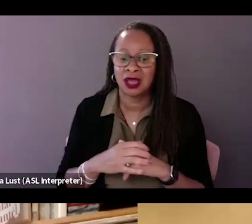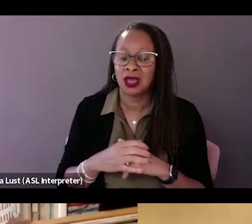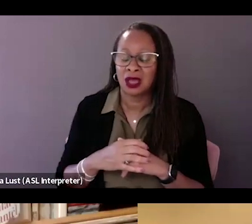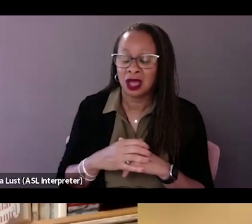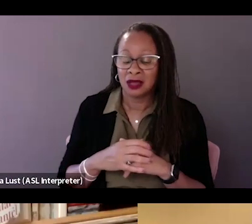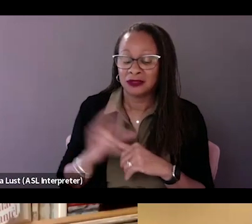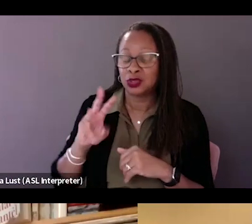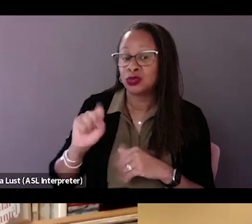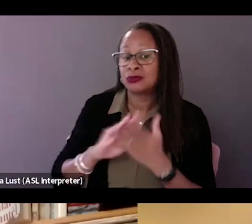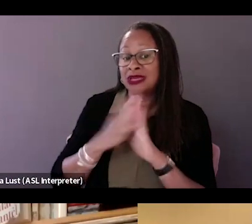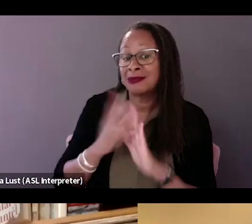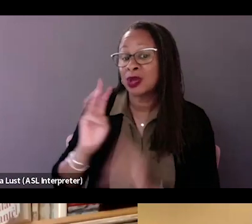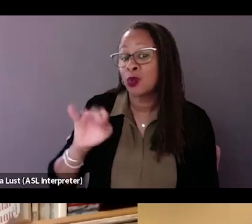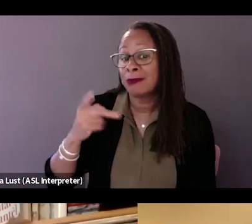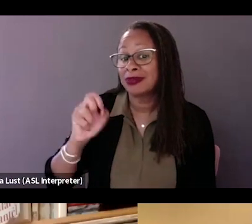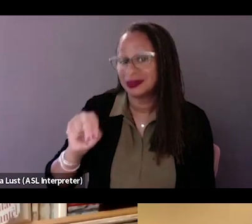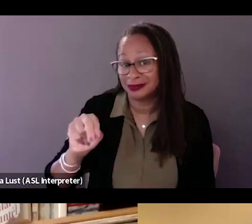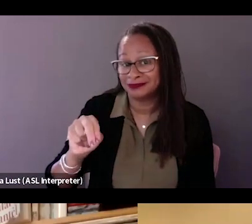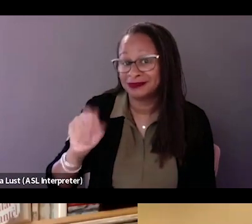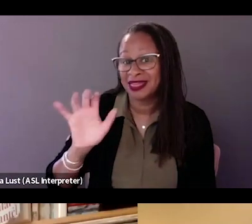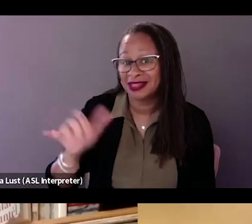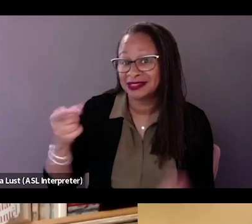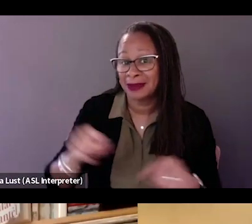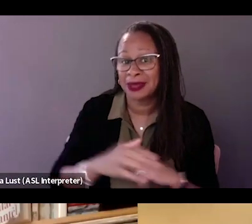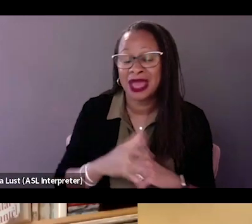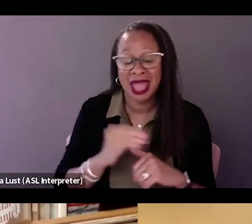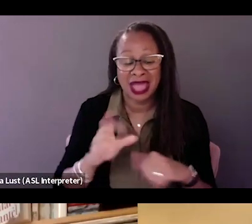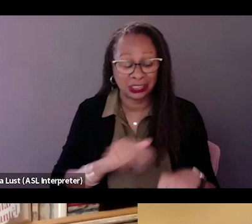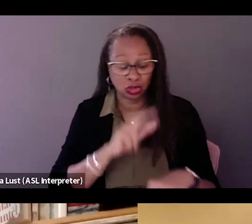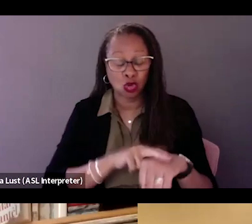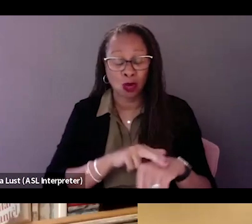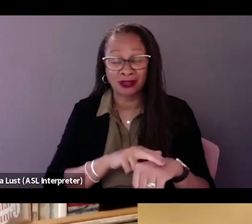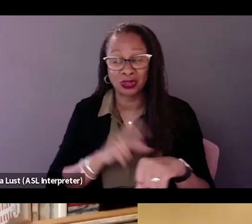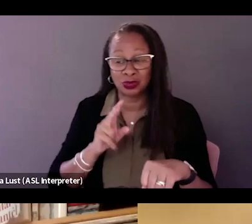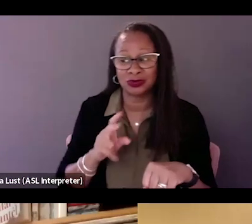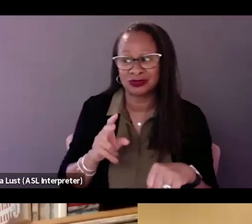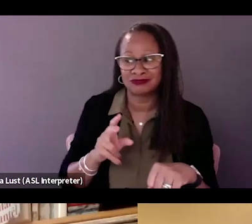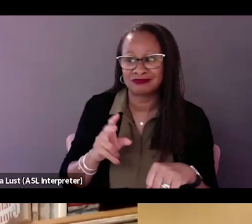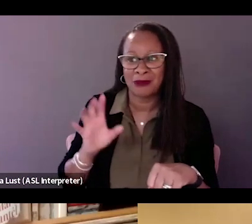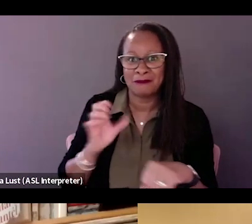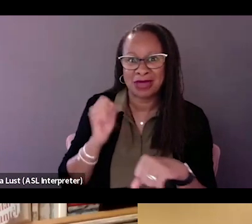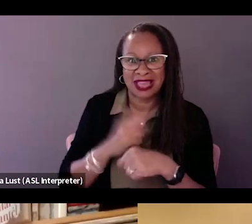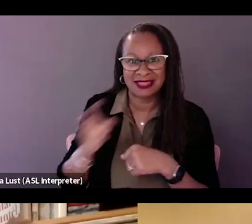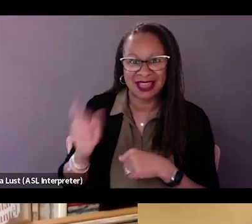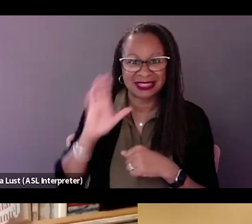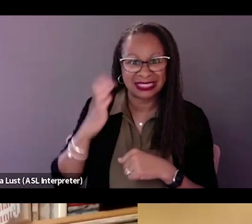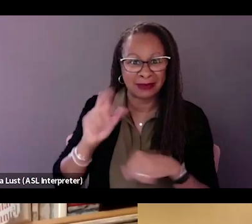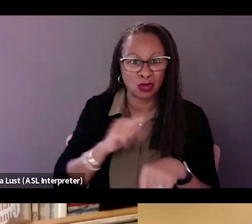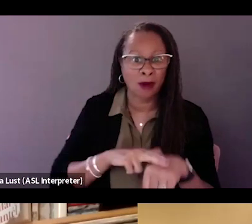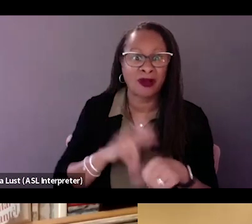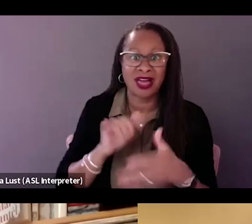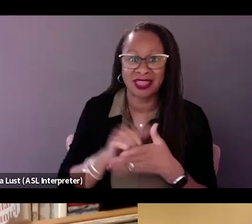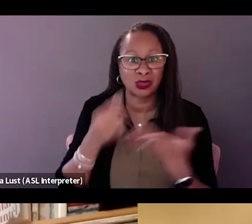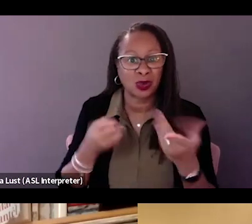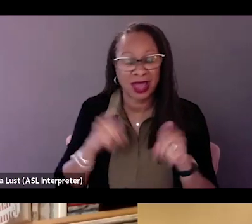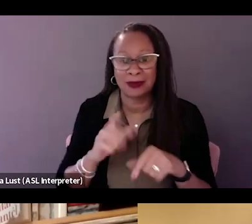news that has happened, and the normalization around it, which is what is rather worrying. I